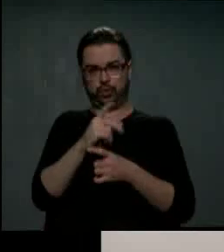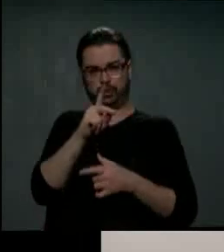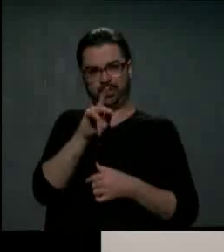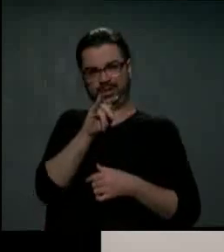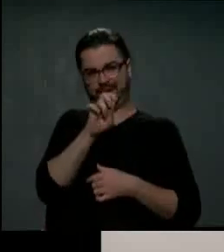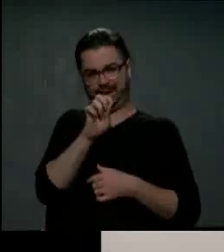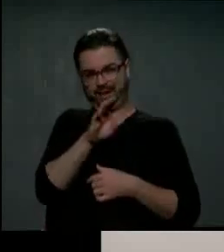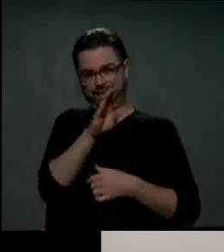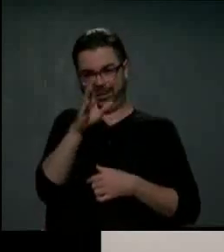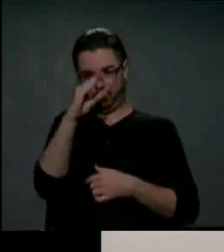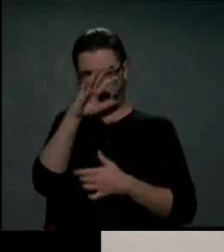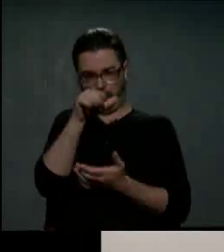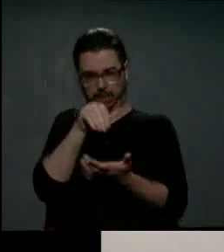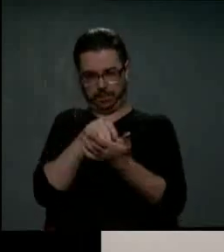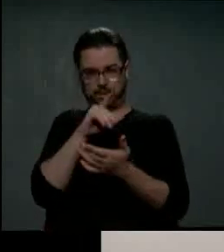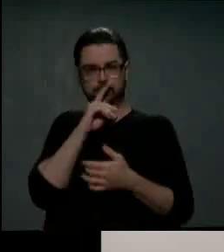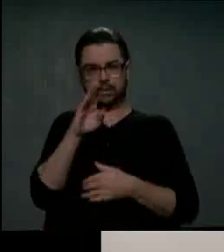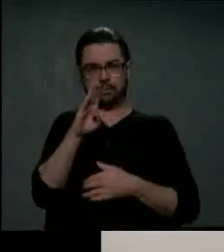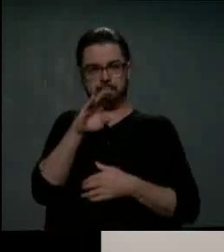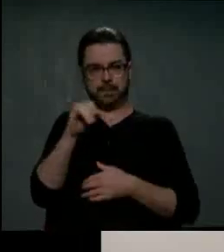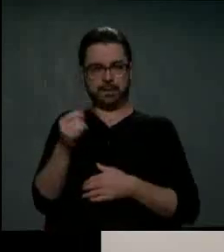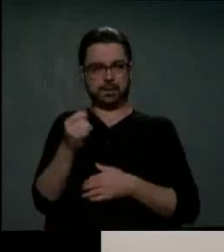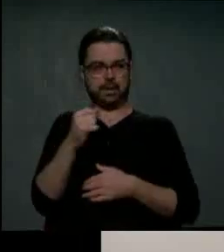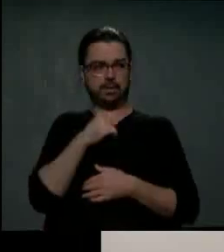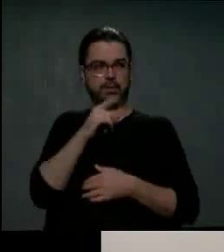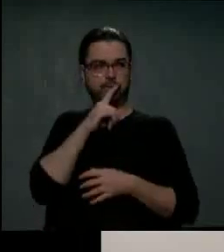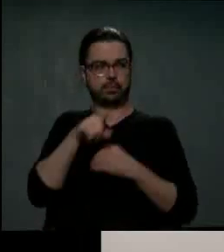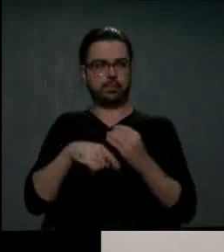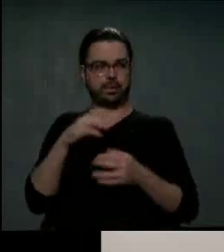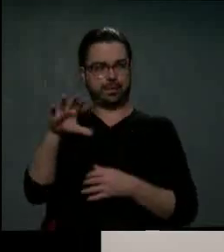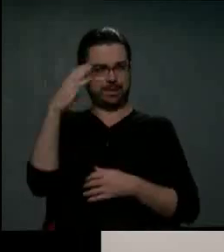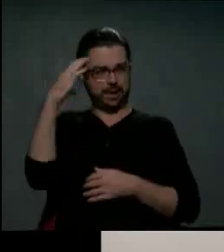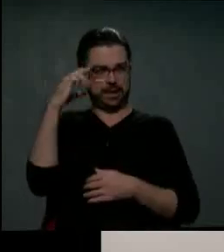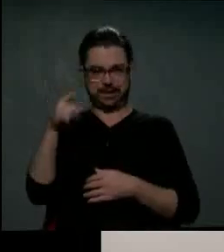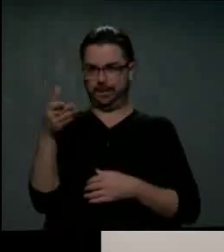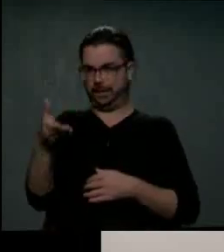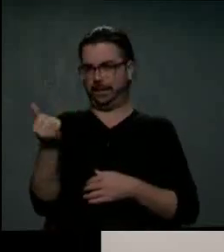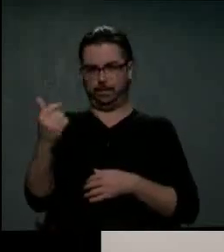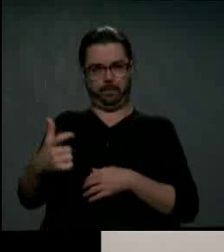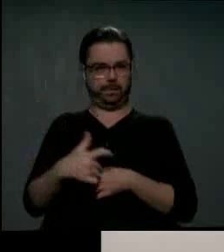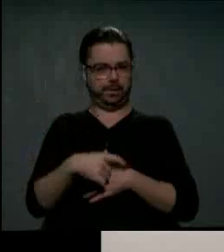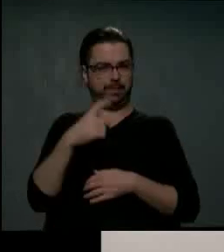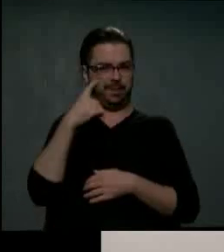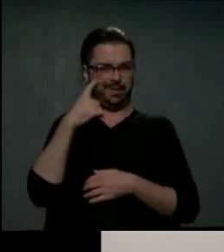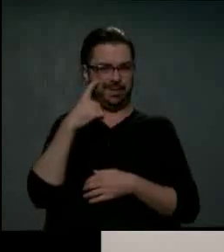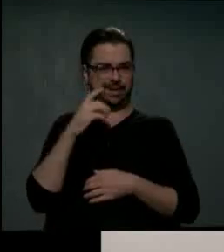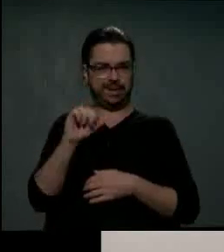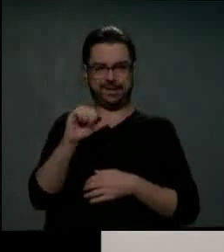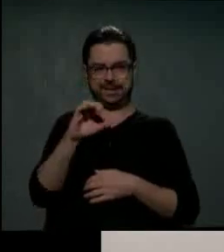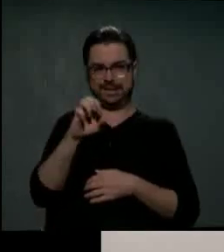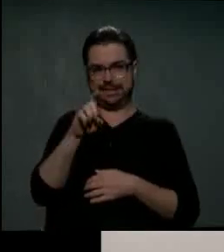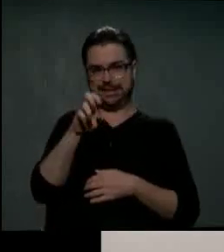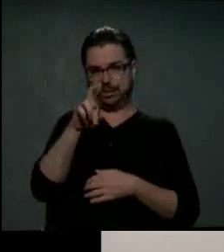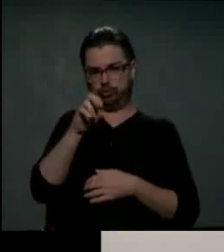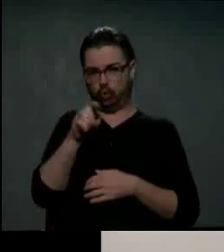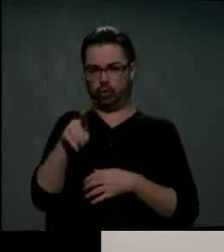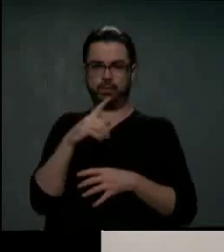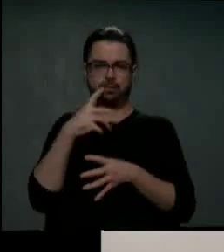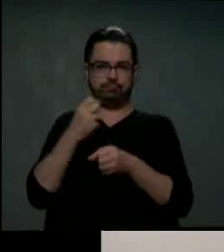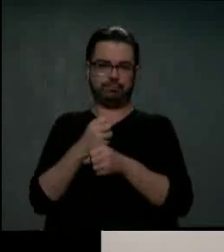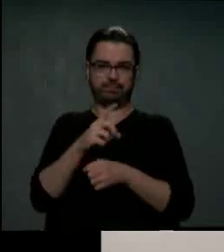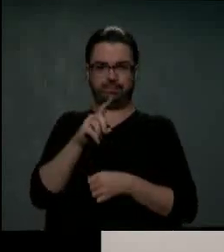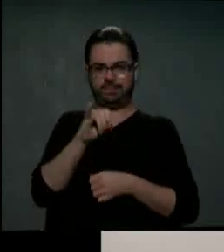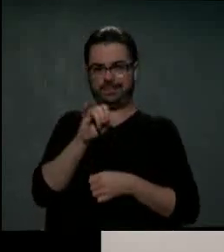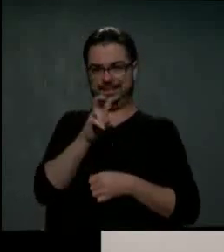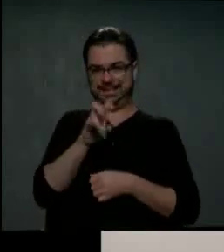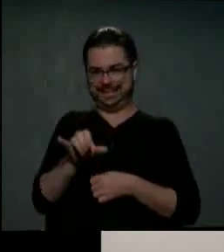in the middle is BJ. I'm not sure about BJ's cousin. He's there all the time. I think it's a Cedro, but he goes by Izzy, and that's Charlie. So they're